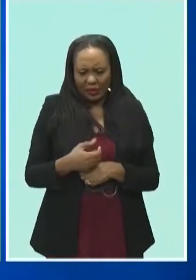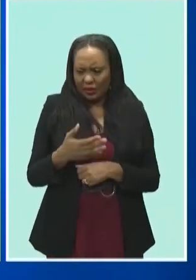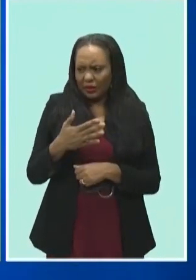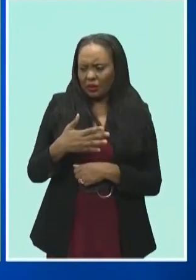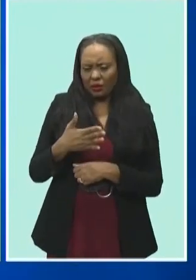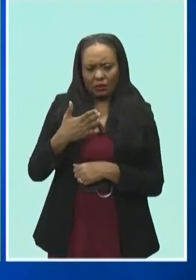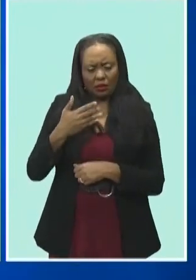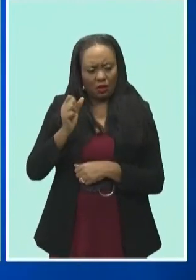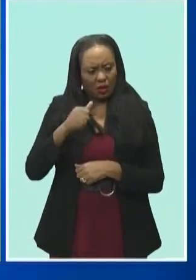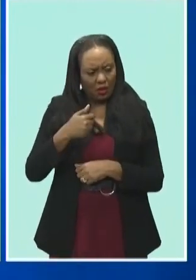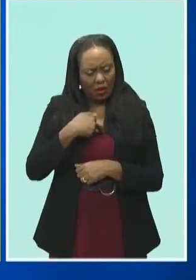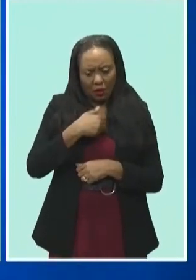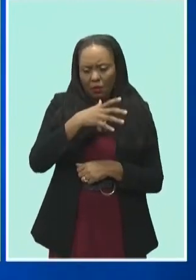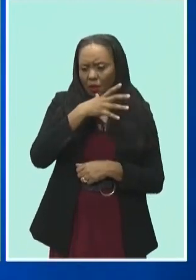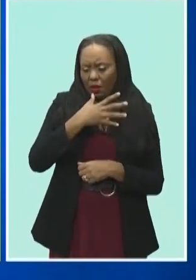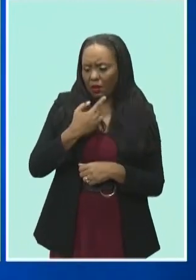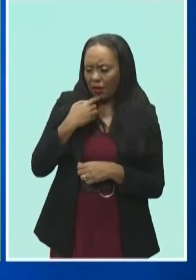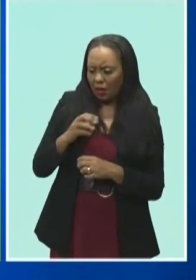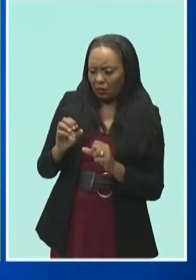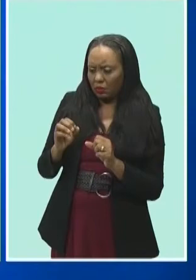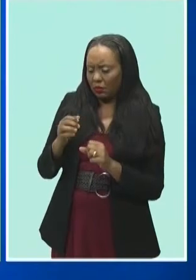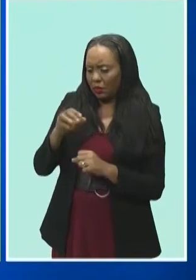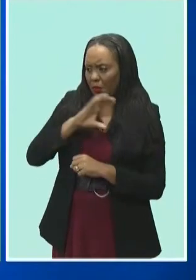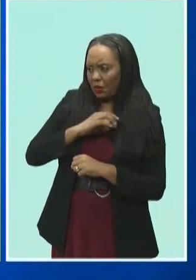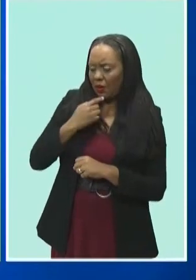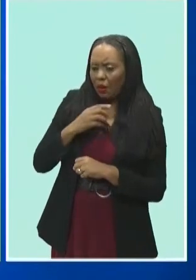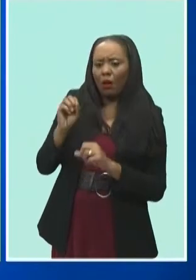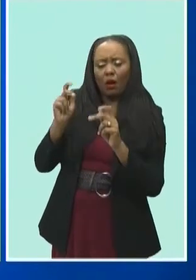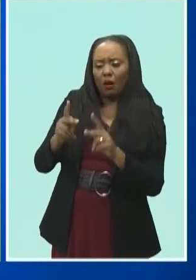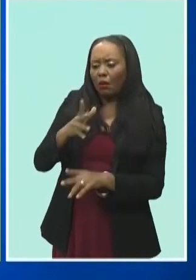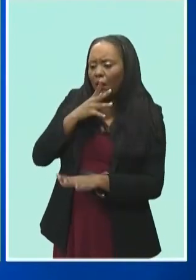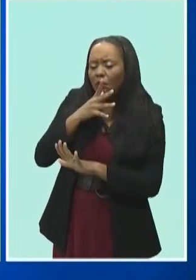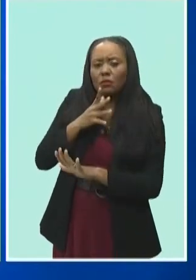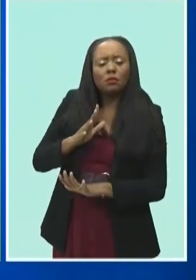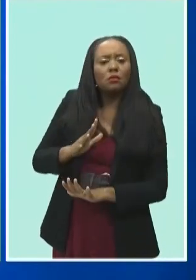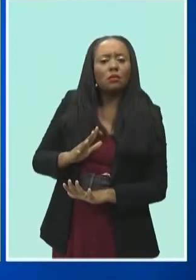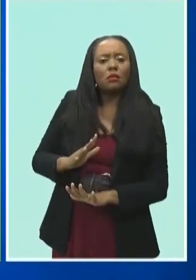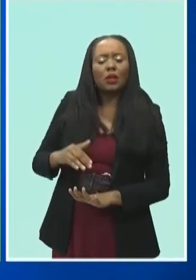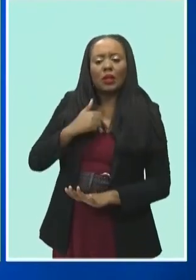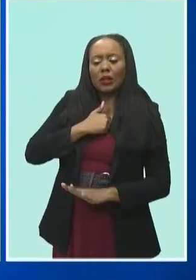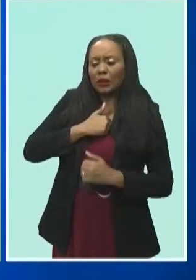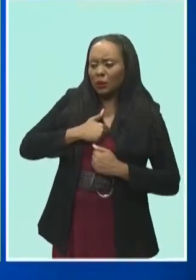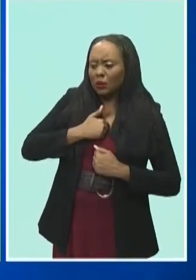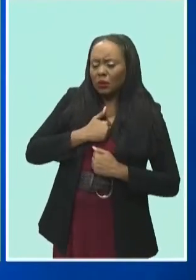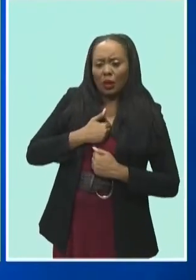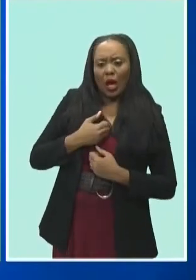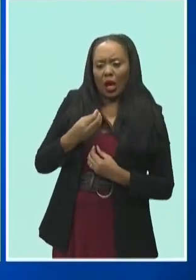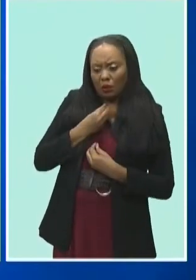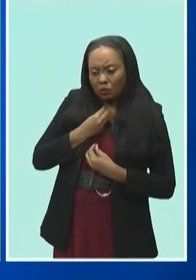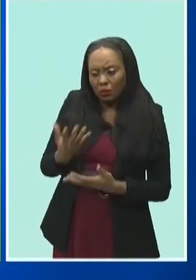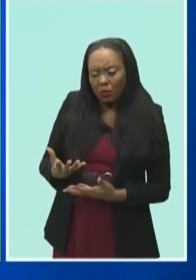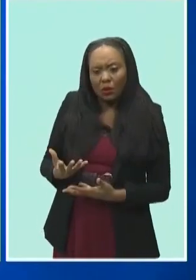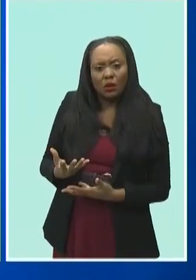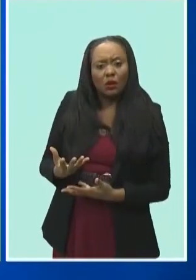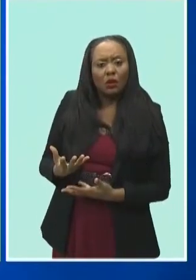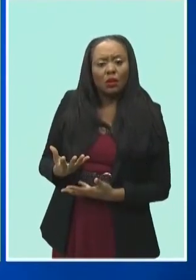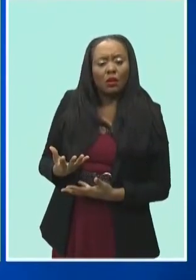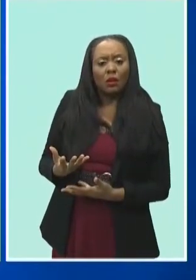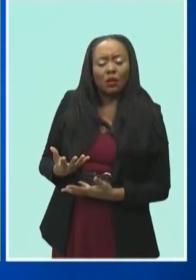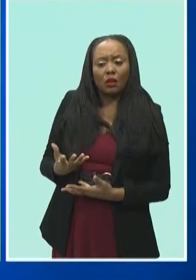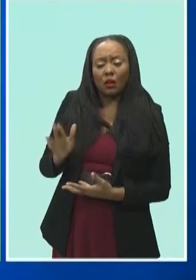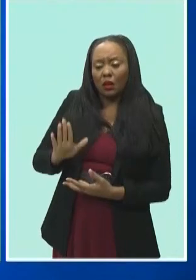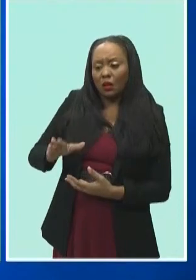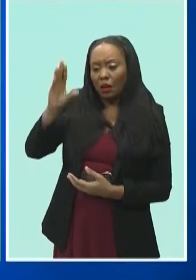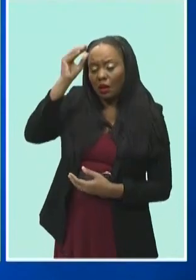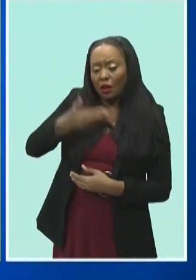mother." I said, "Okay, Moms. Well, sorry to tell you, your